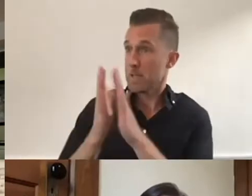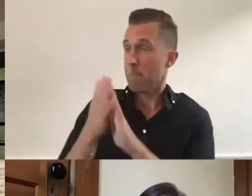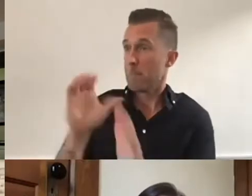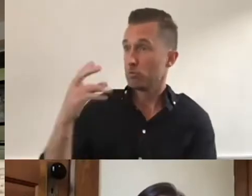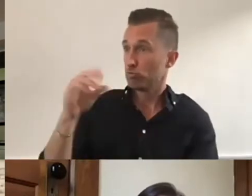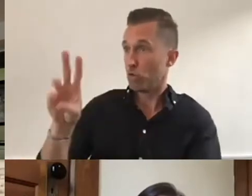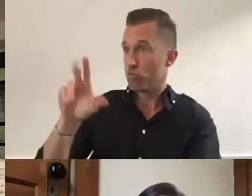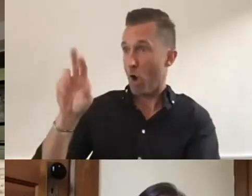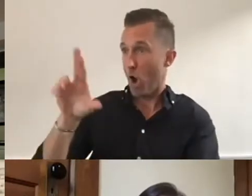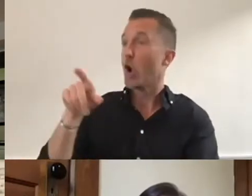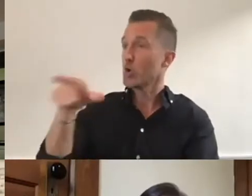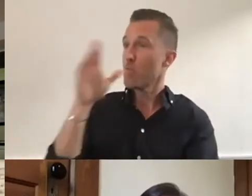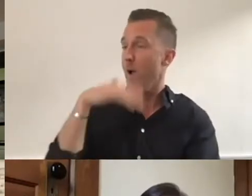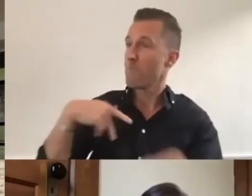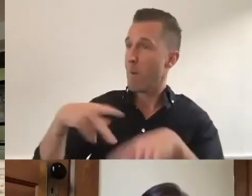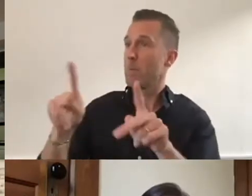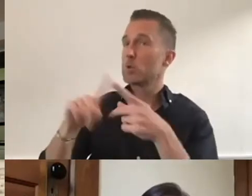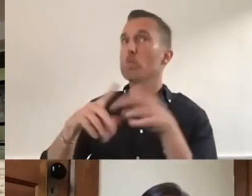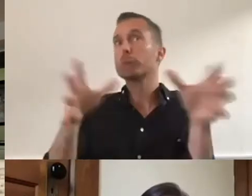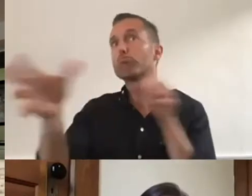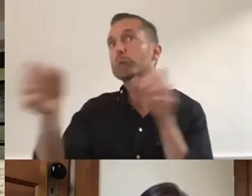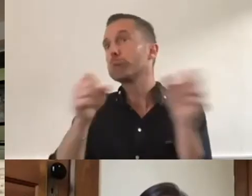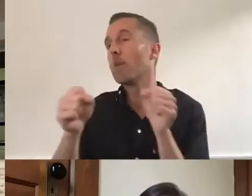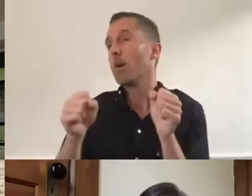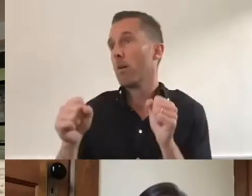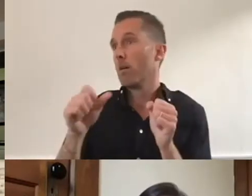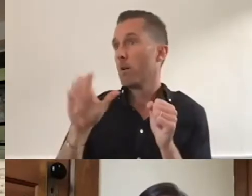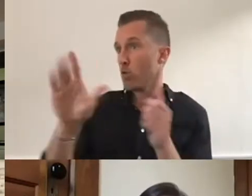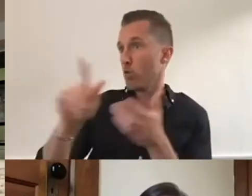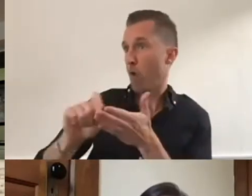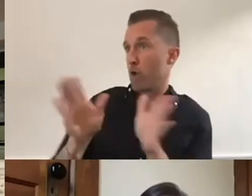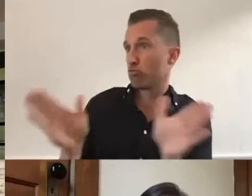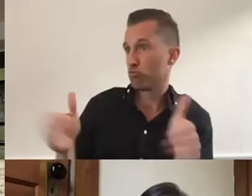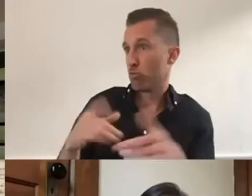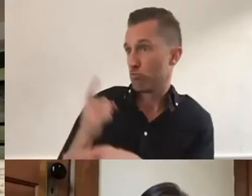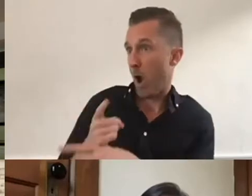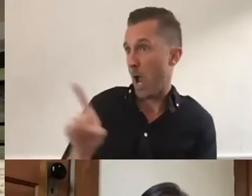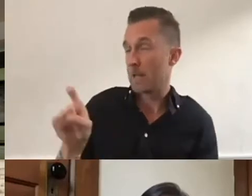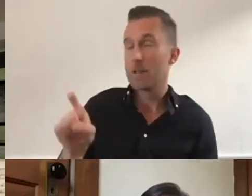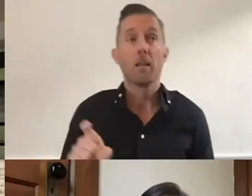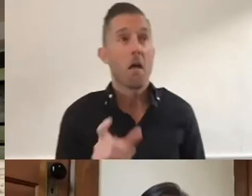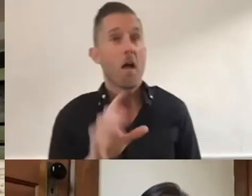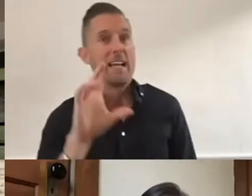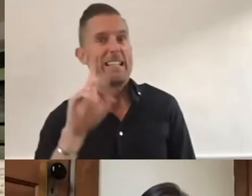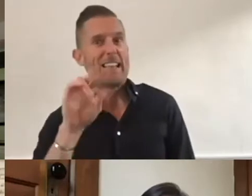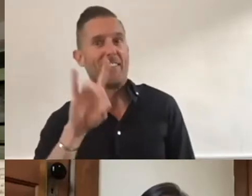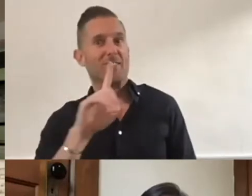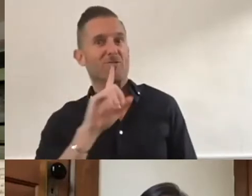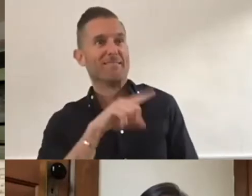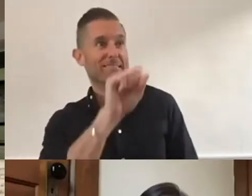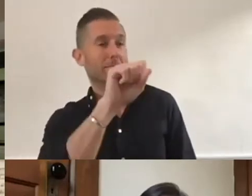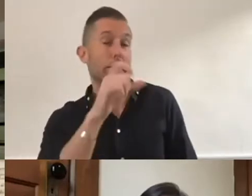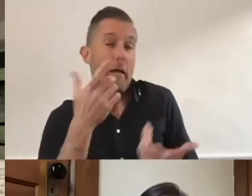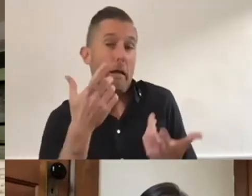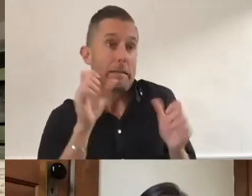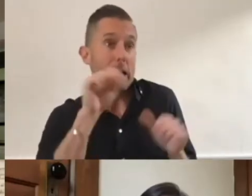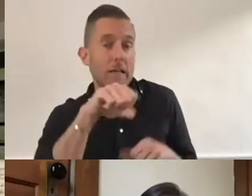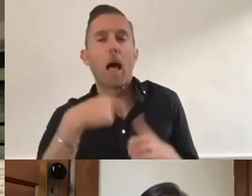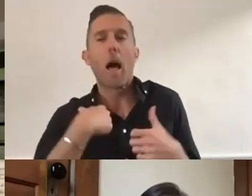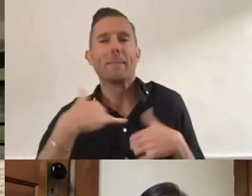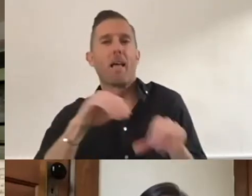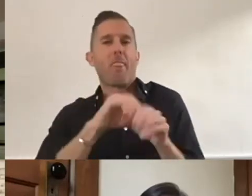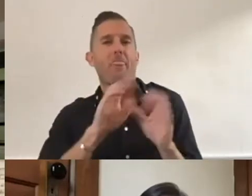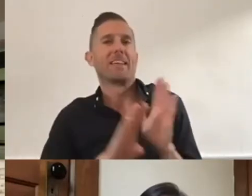have an opportunity to staff that room, correct? Potentially. I'm still in the development phase,